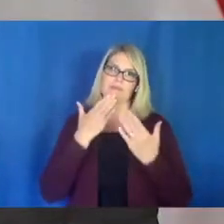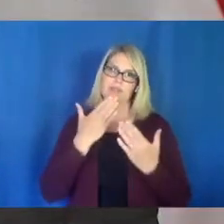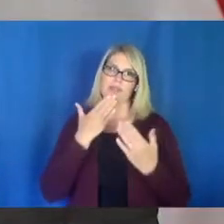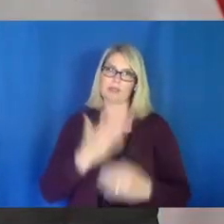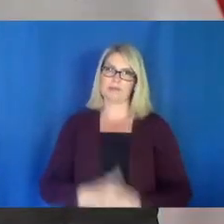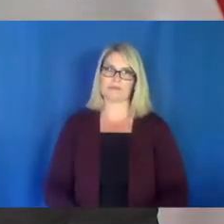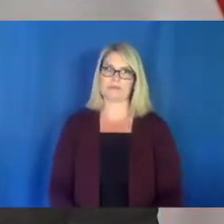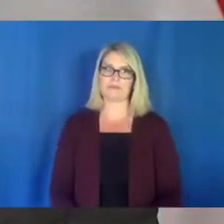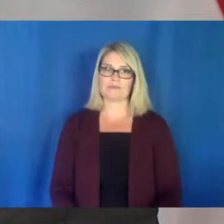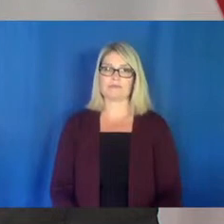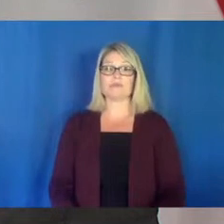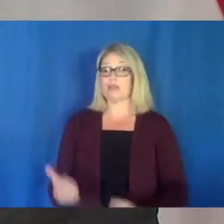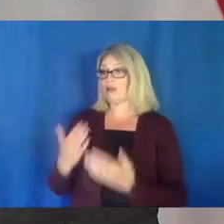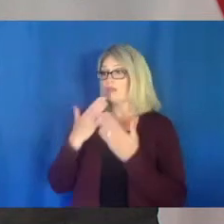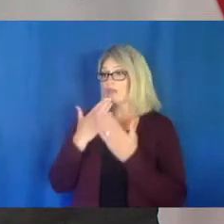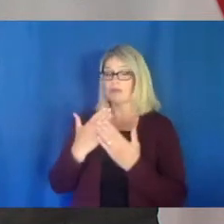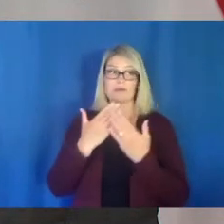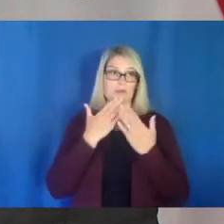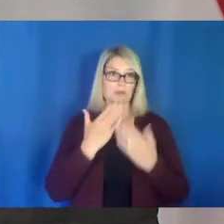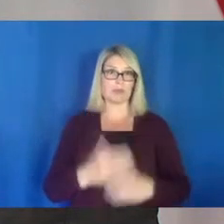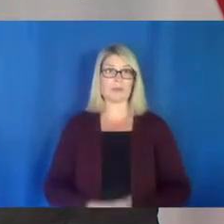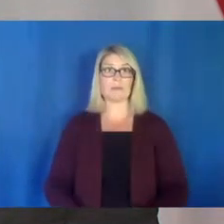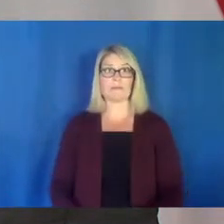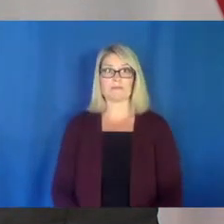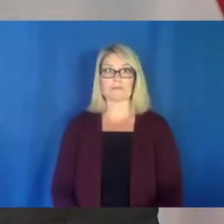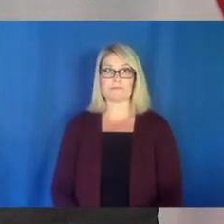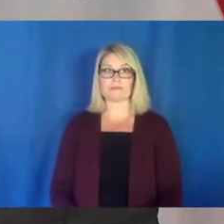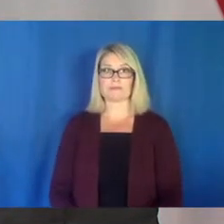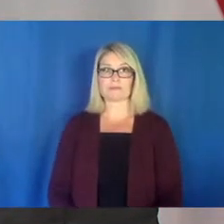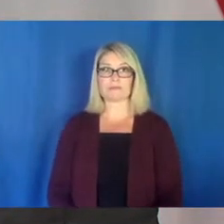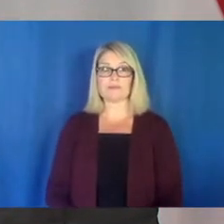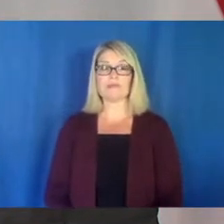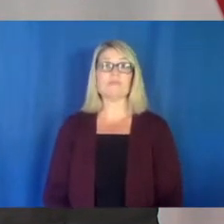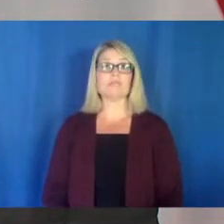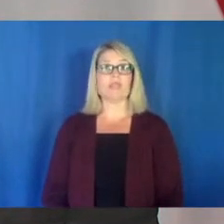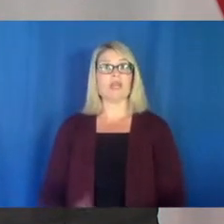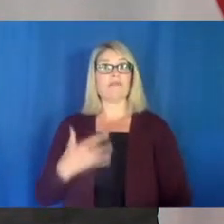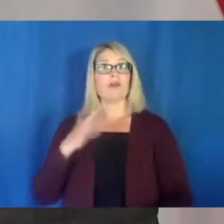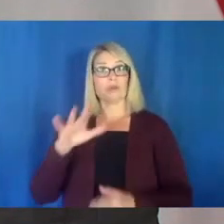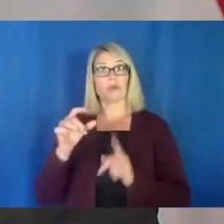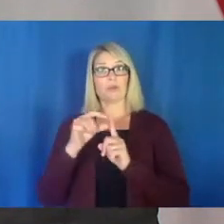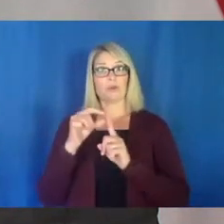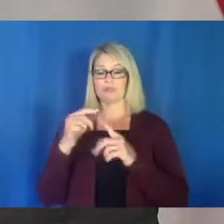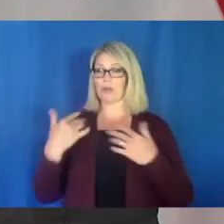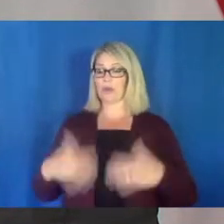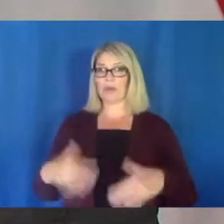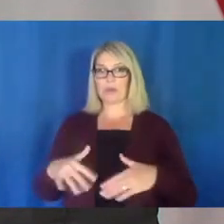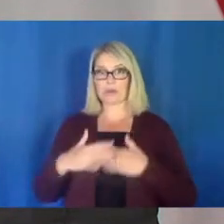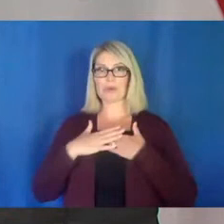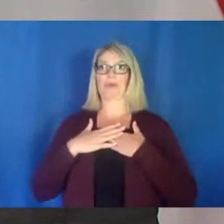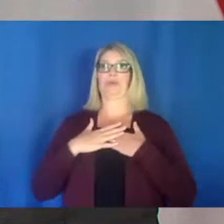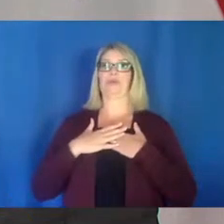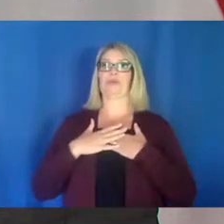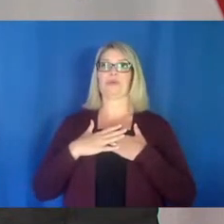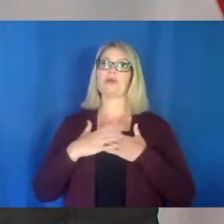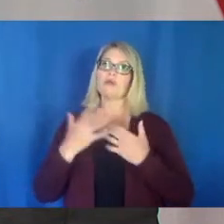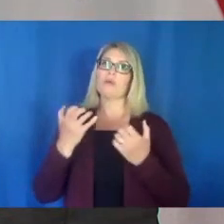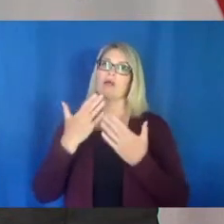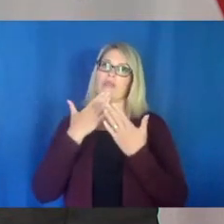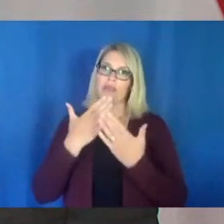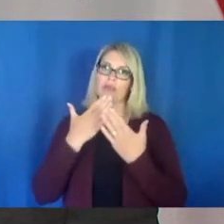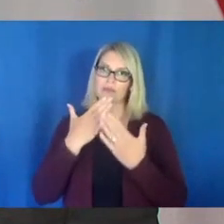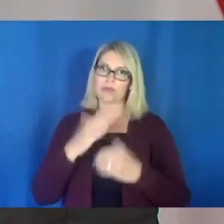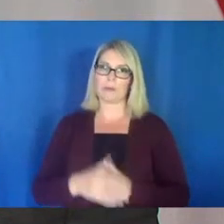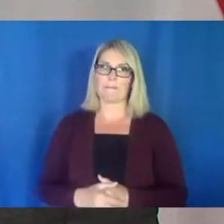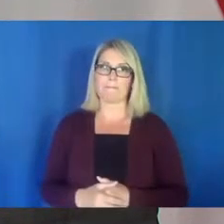Well, thank you, Dr. Morrison. Those words mean more now than perhaps they've ever had, so thank you for that. And with that, I